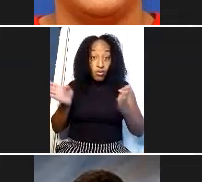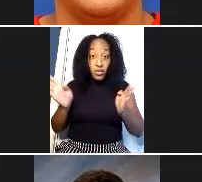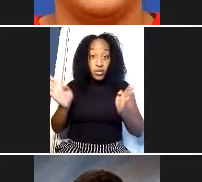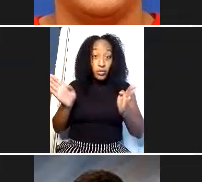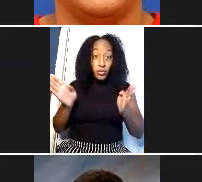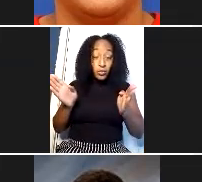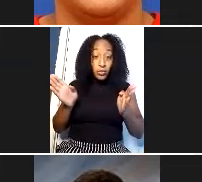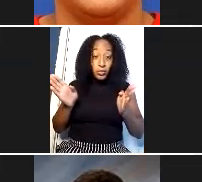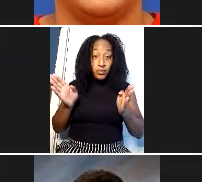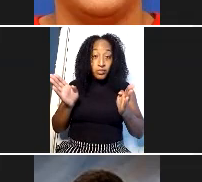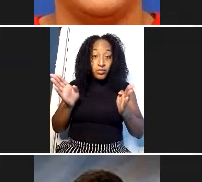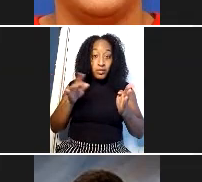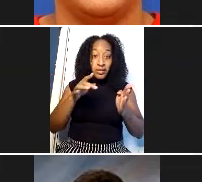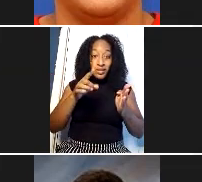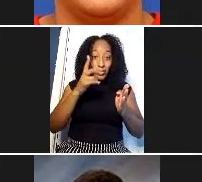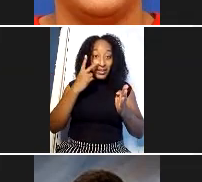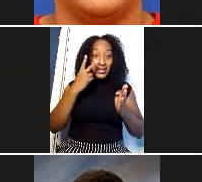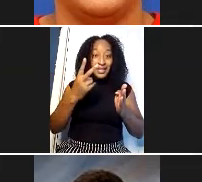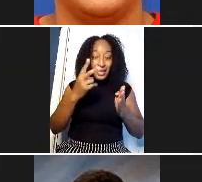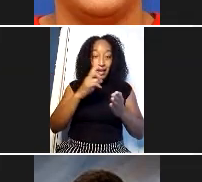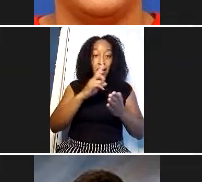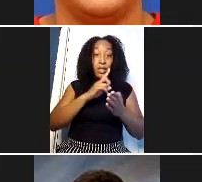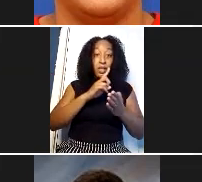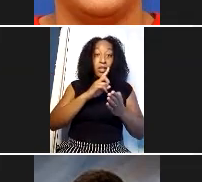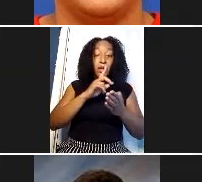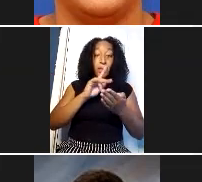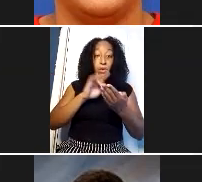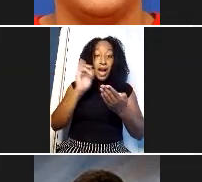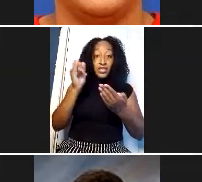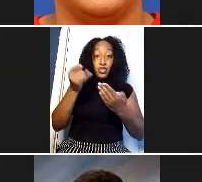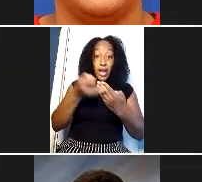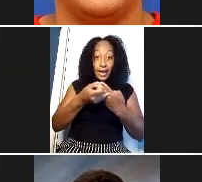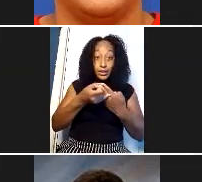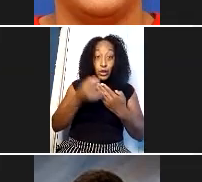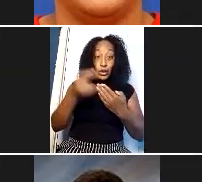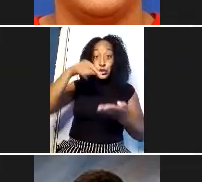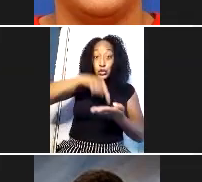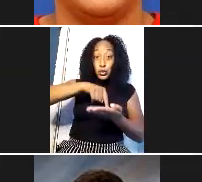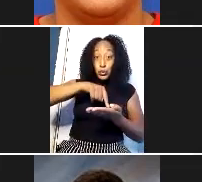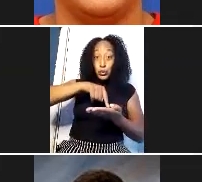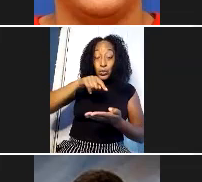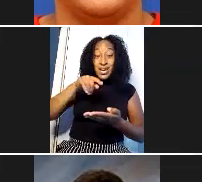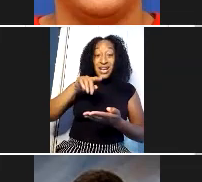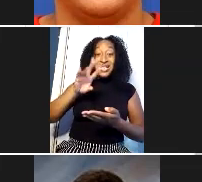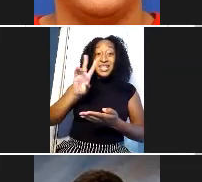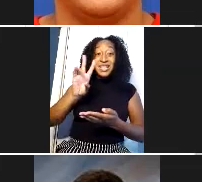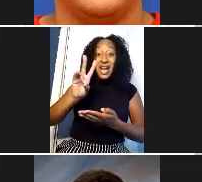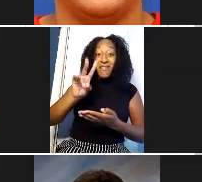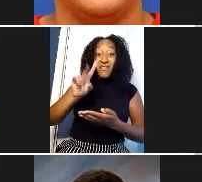we having, Well, application? if you look at week 7 on the weekly overview, you can see there is